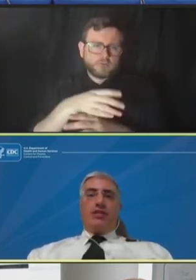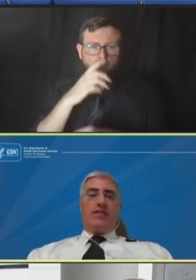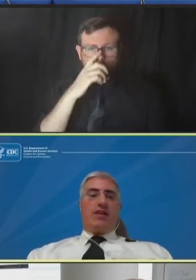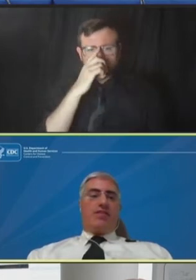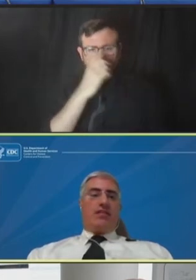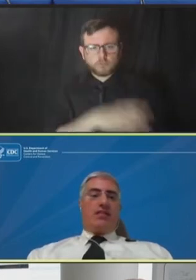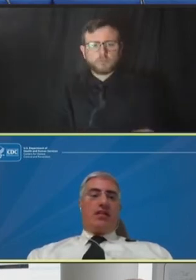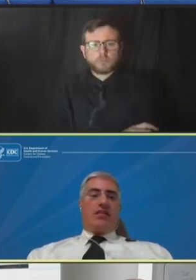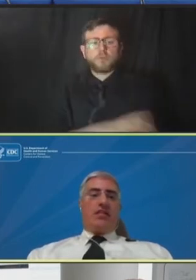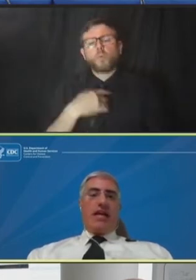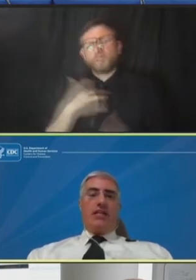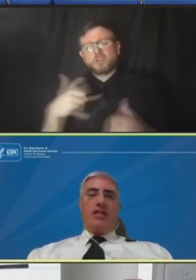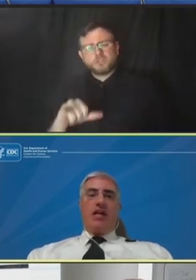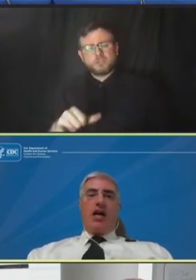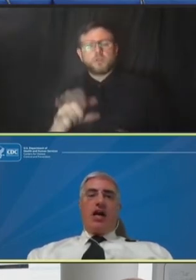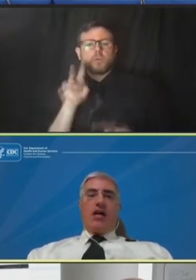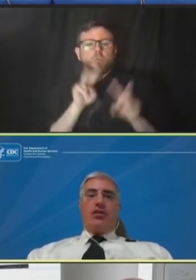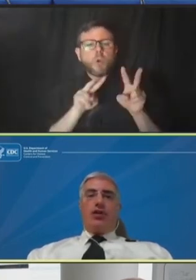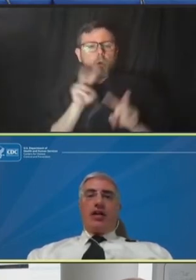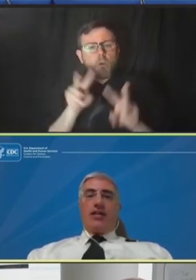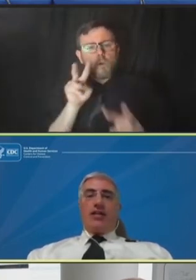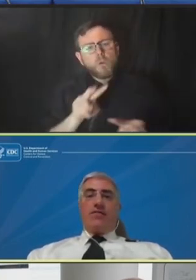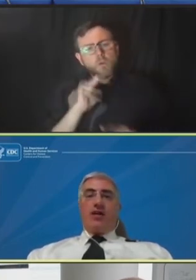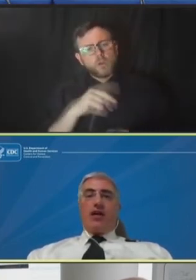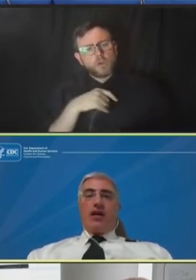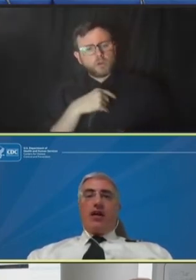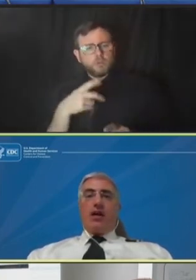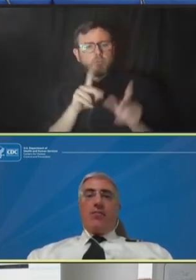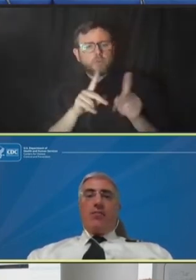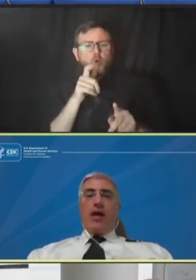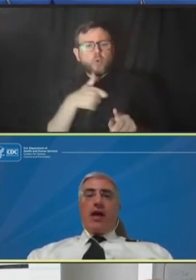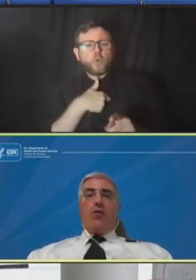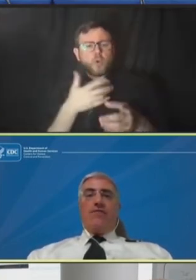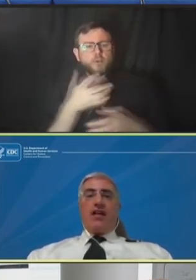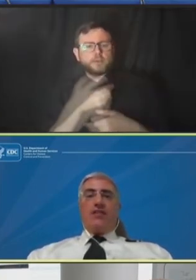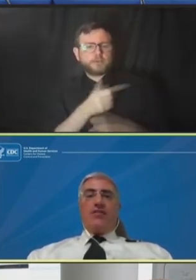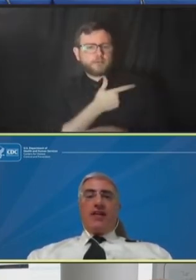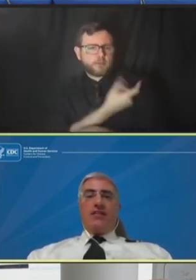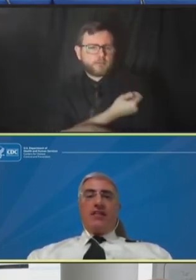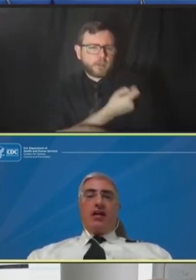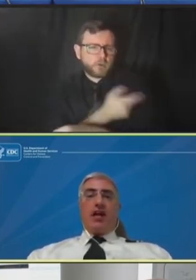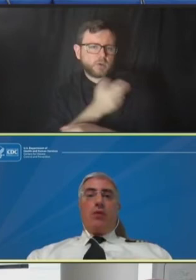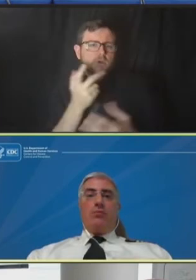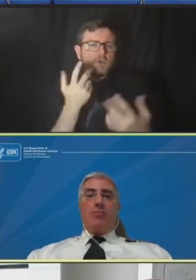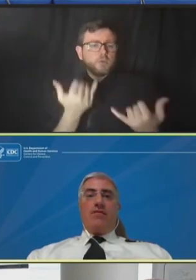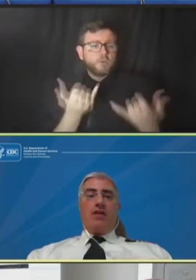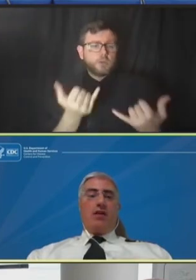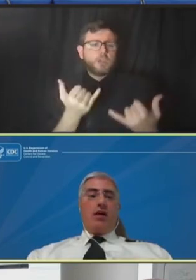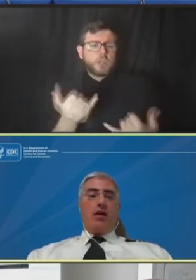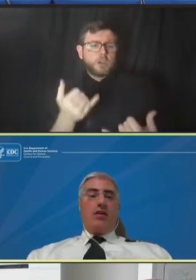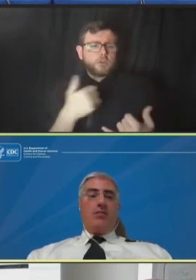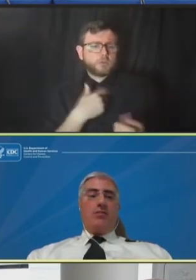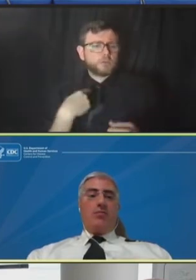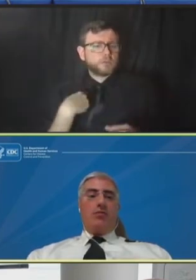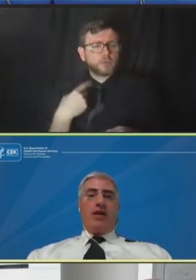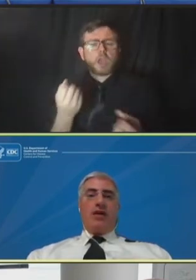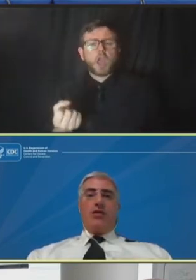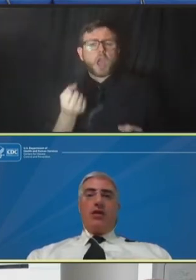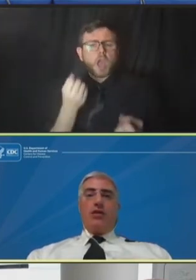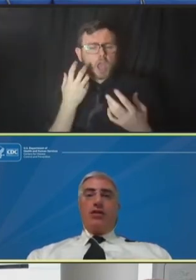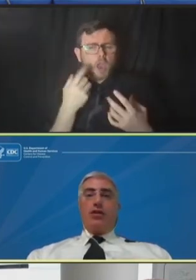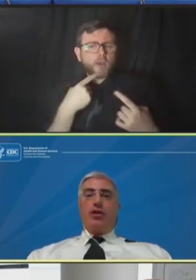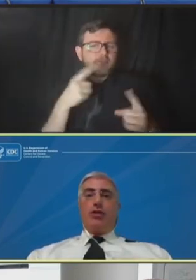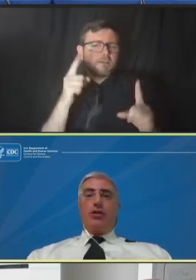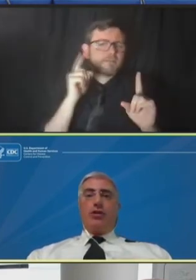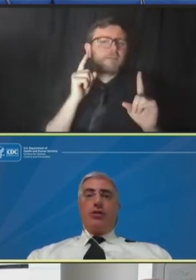individuals receiving vaccine to date to try to identify how effective vaccine and how much benefit is being provided